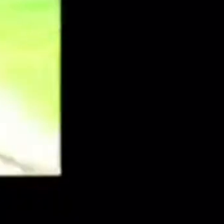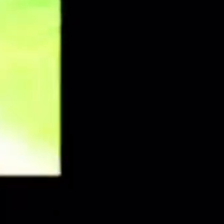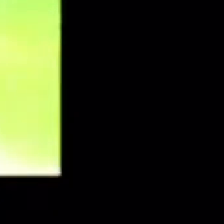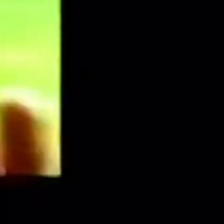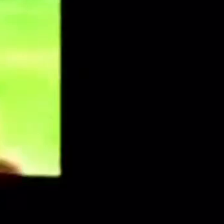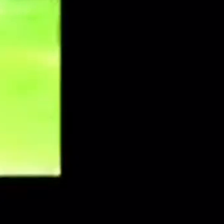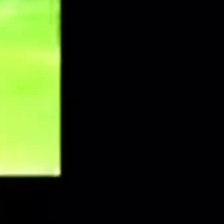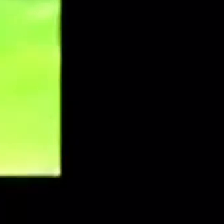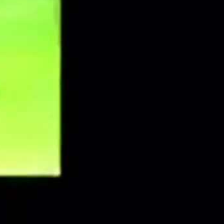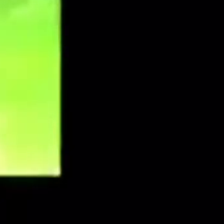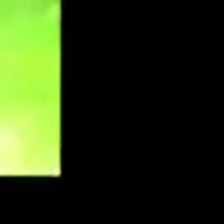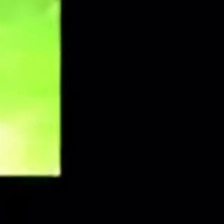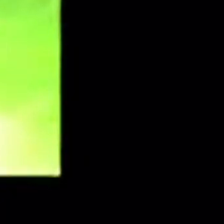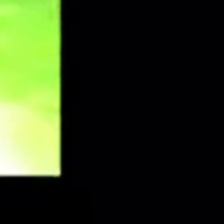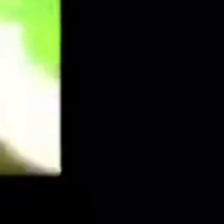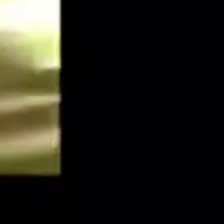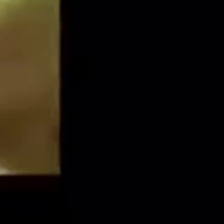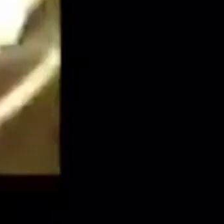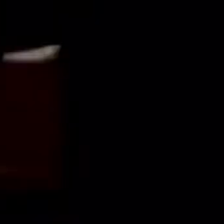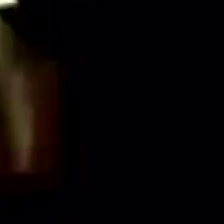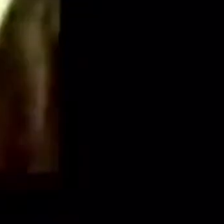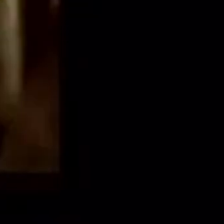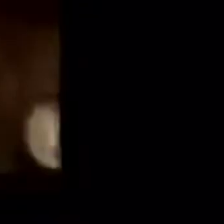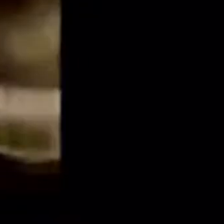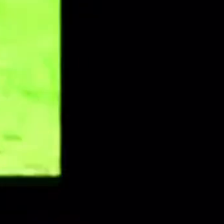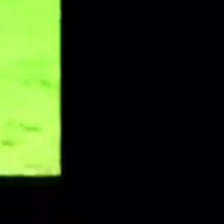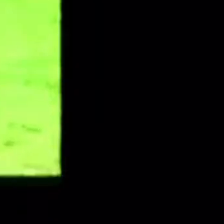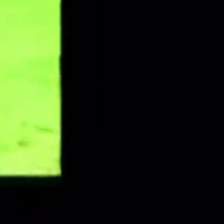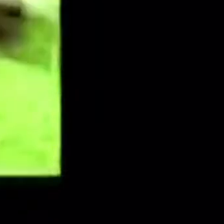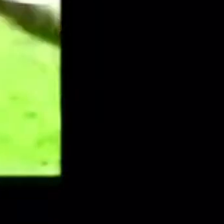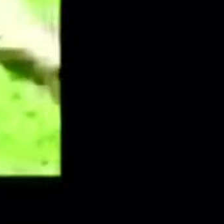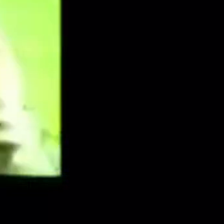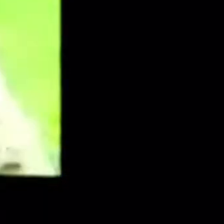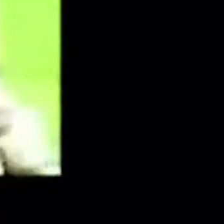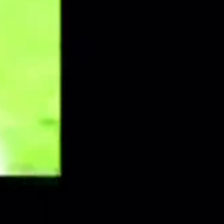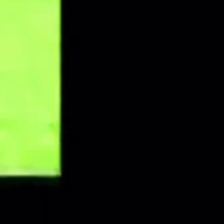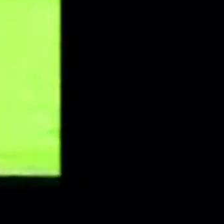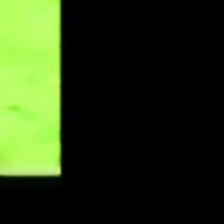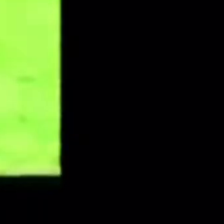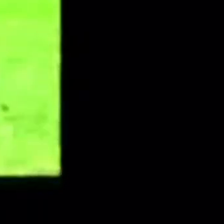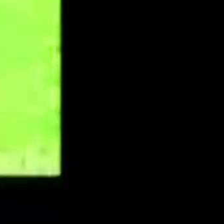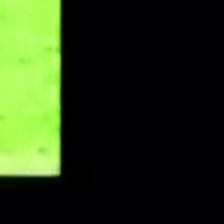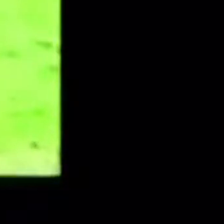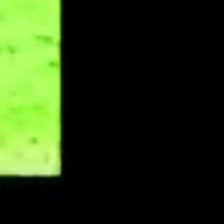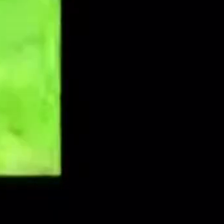I'm telling you. No, I'm telling you. That is not true. No, that is not true. I'm telling you. No, I'm not taking this kind of thing.